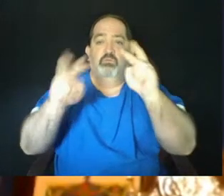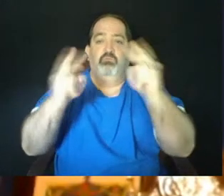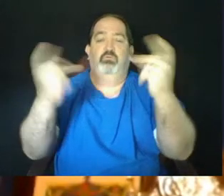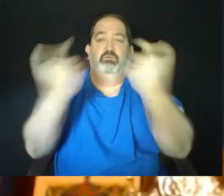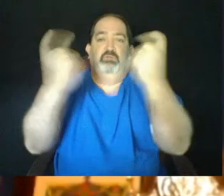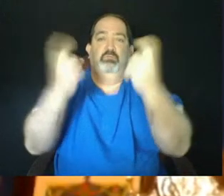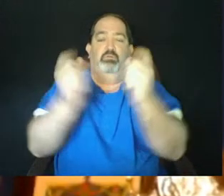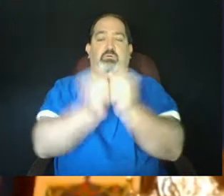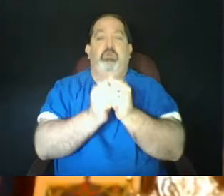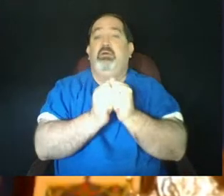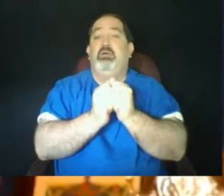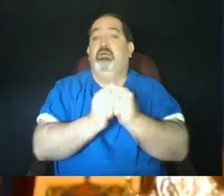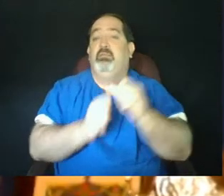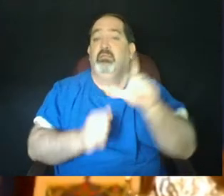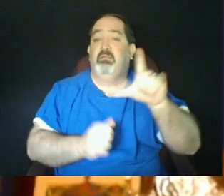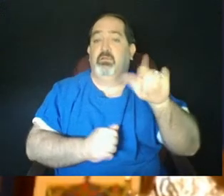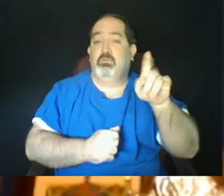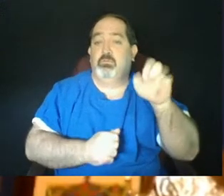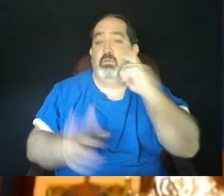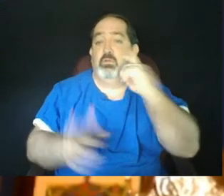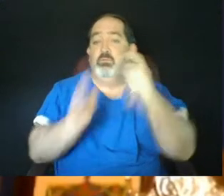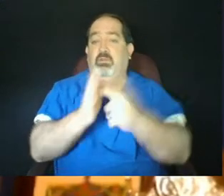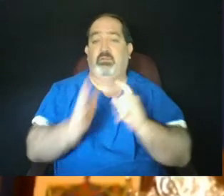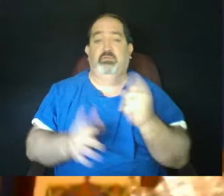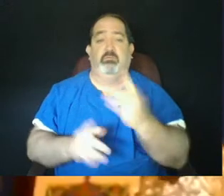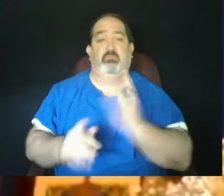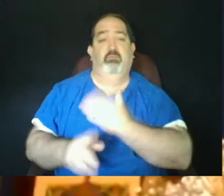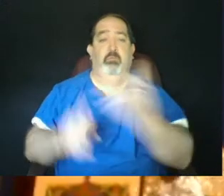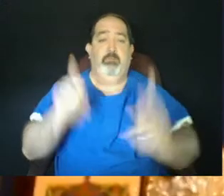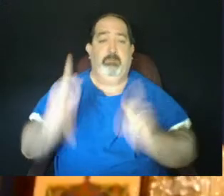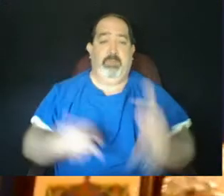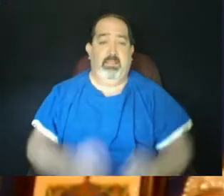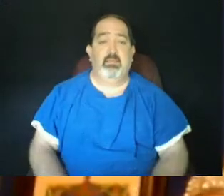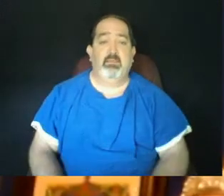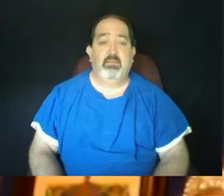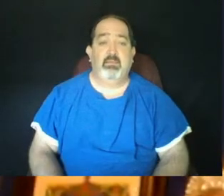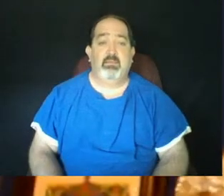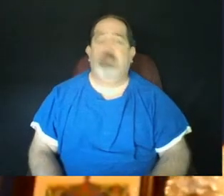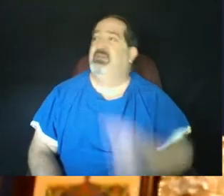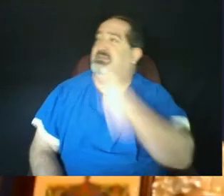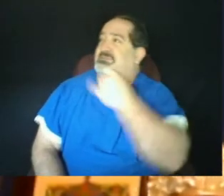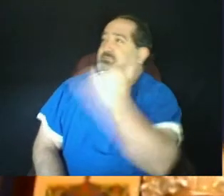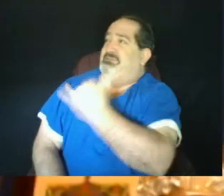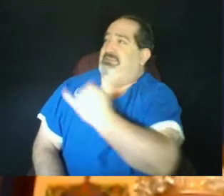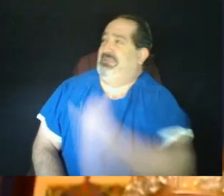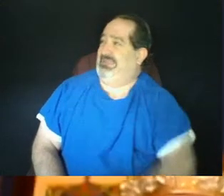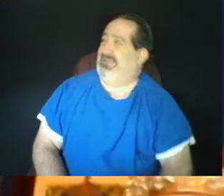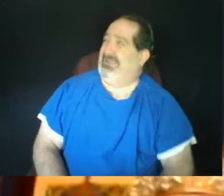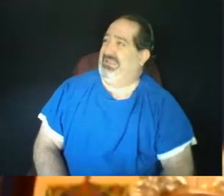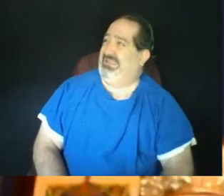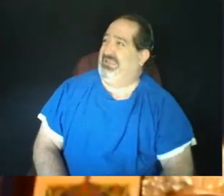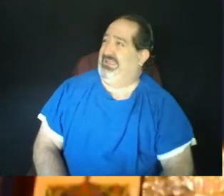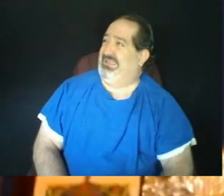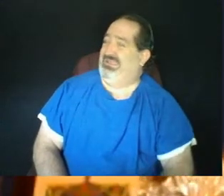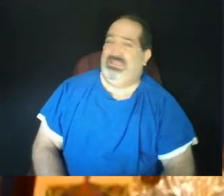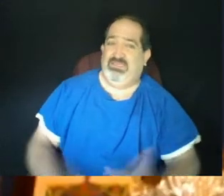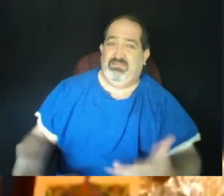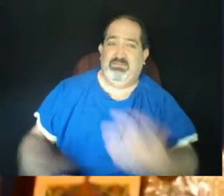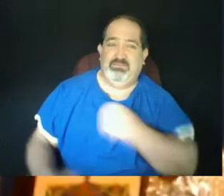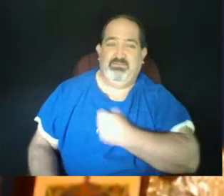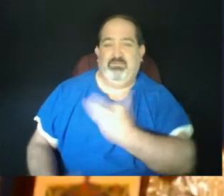Lyondemere and also recognizing some of our populace. Yeah, what she said, pretty words. Sorry, I stole your